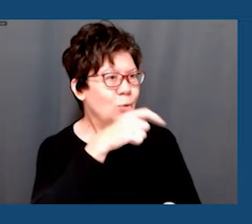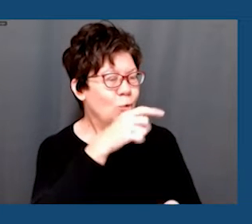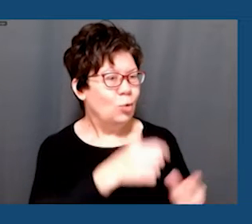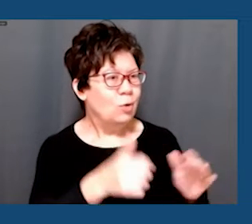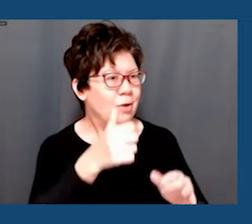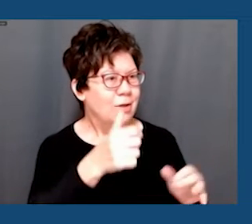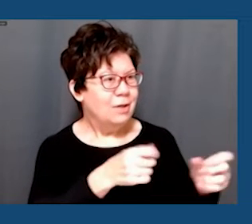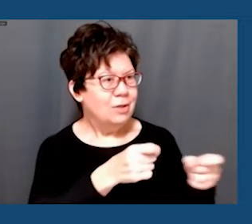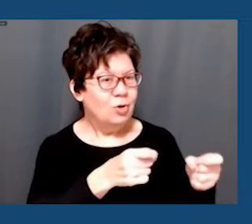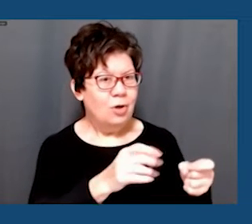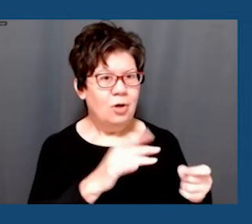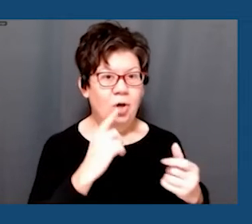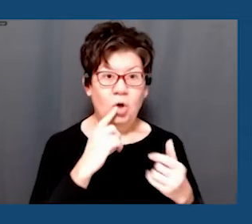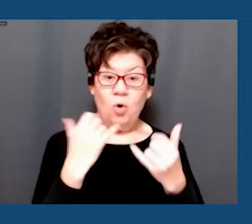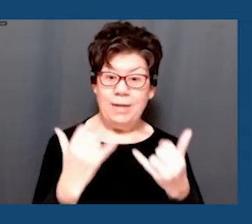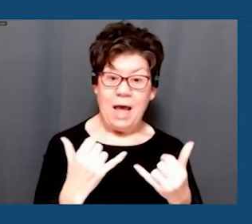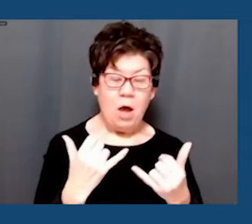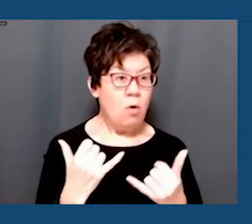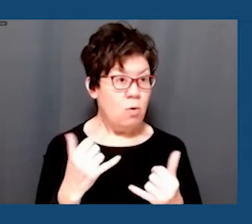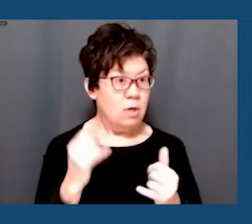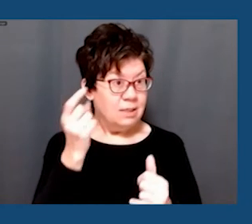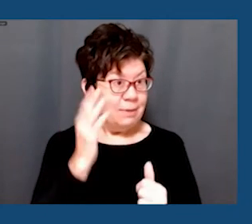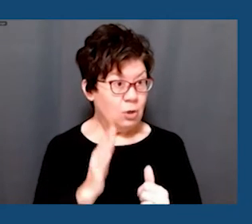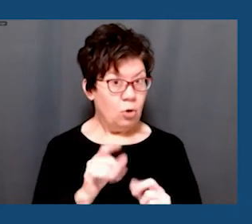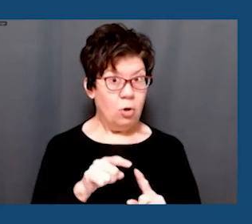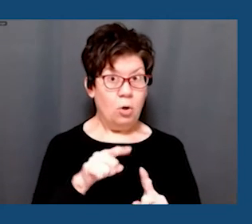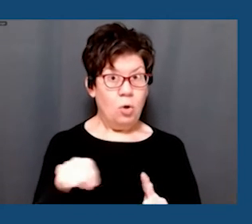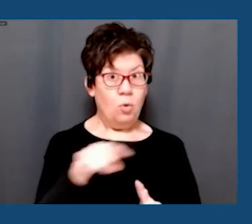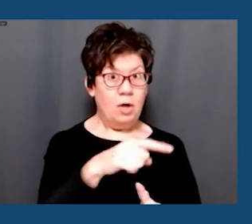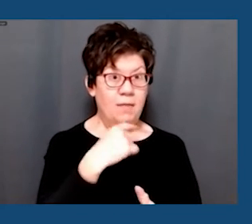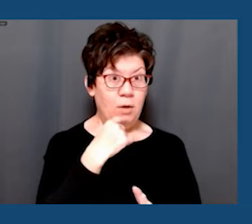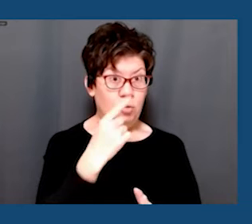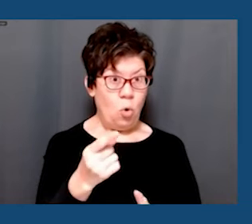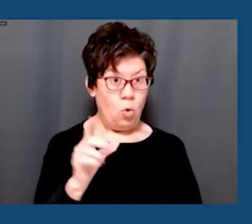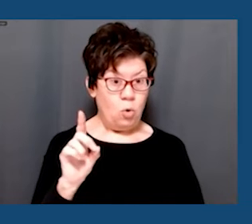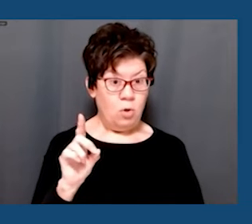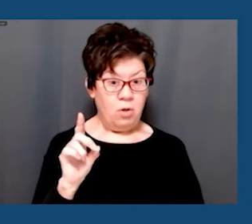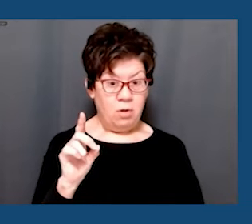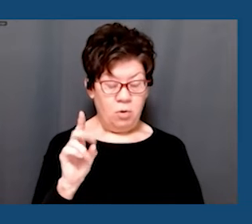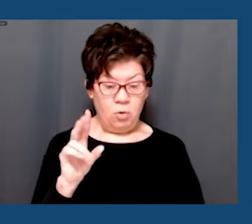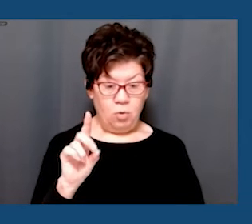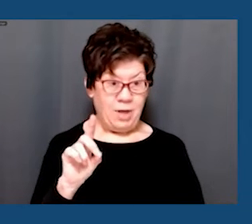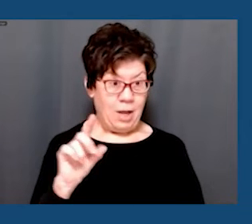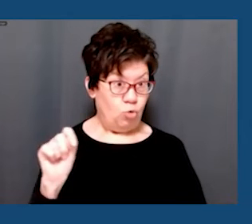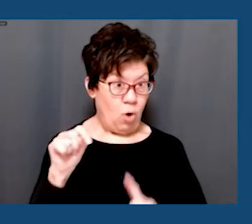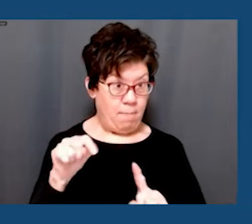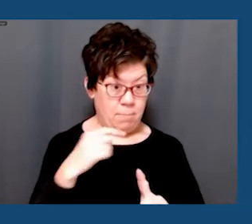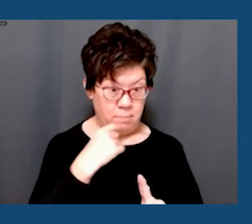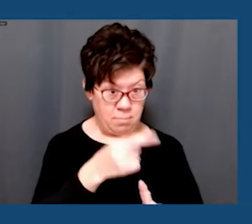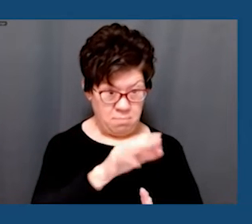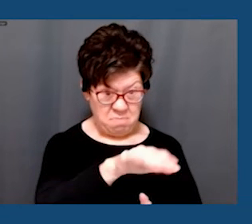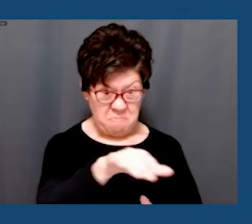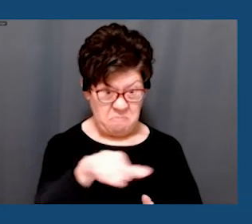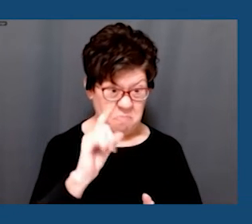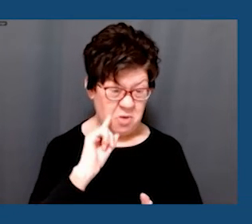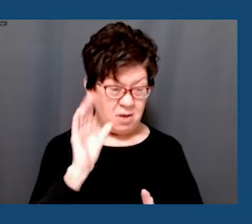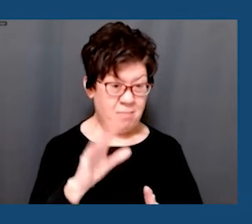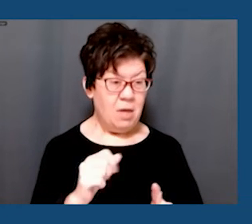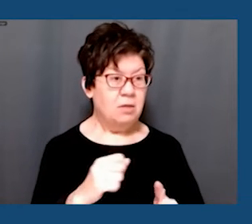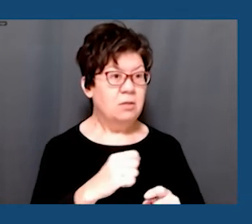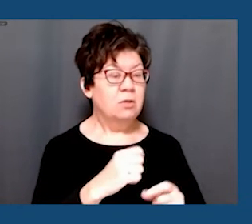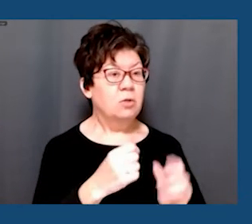speaker. When they're told by Donald Trump to unravel a package that was put